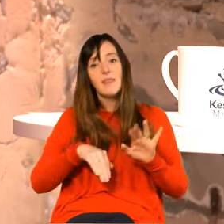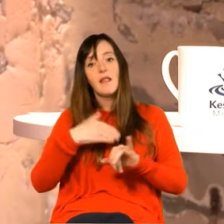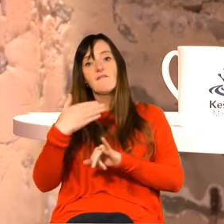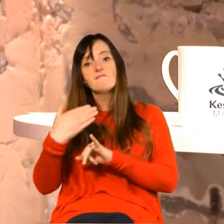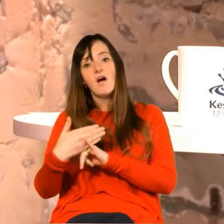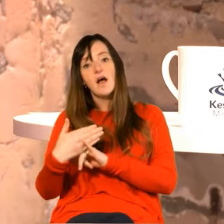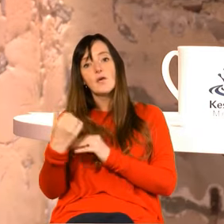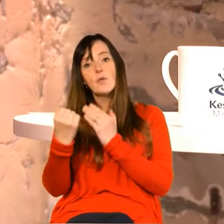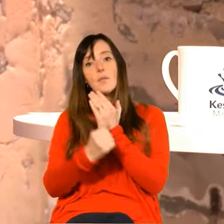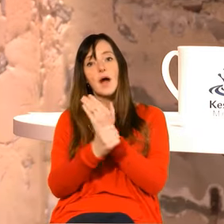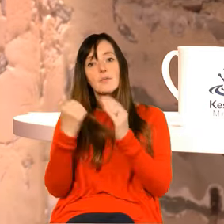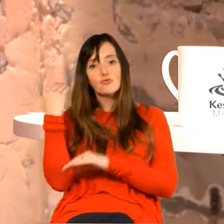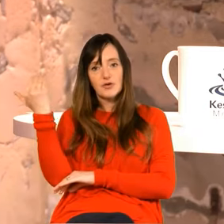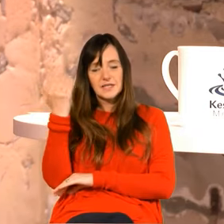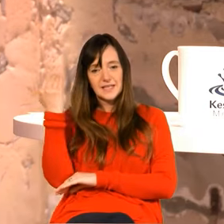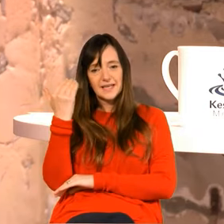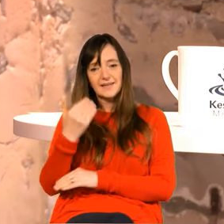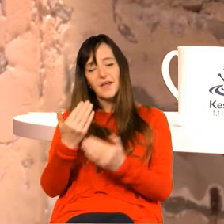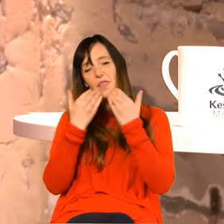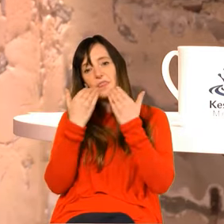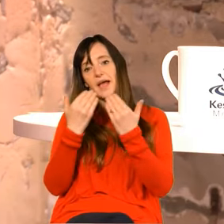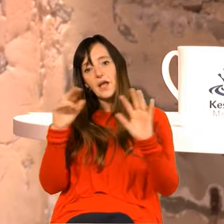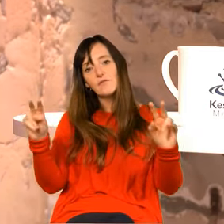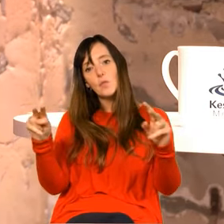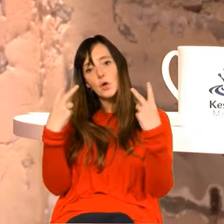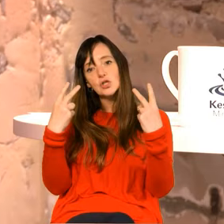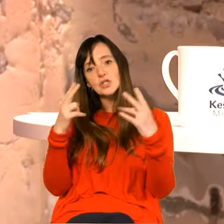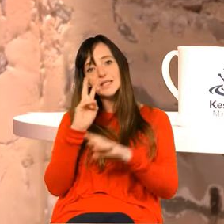Rash. Thanks so much for tuning in. See you soon.